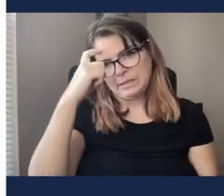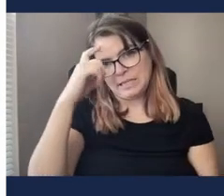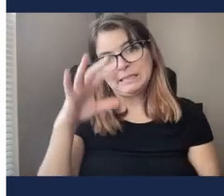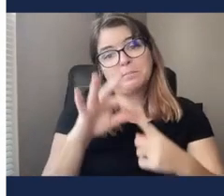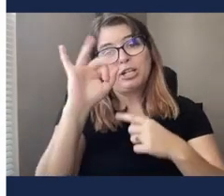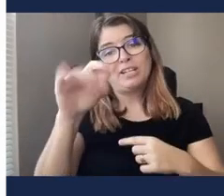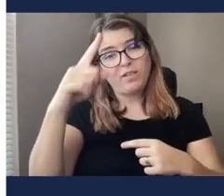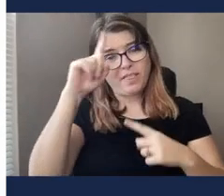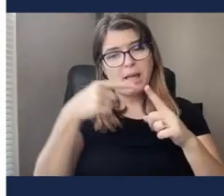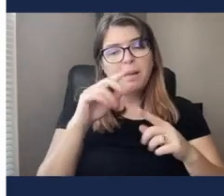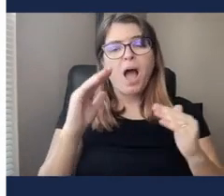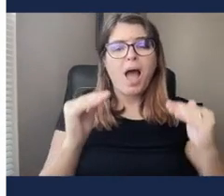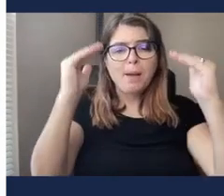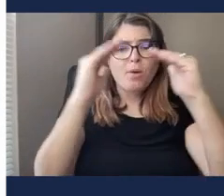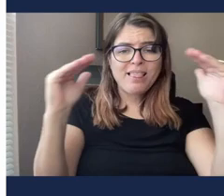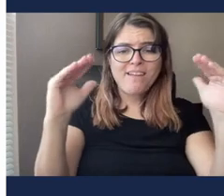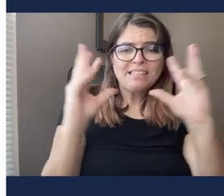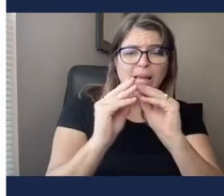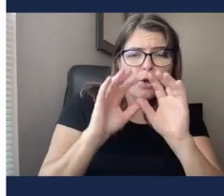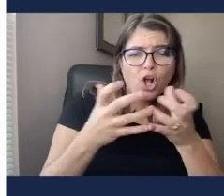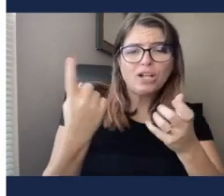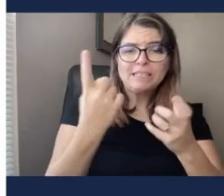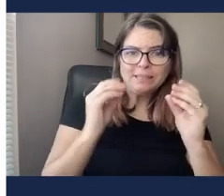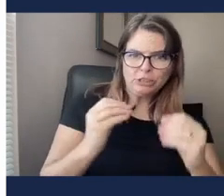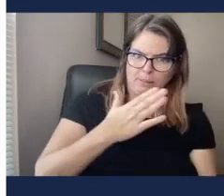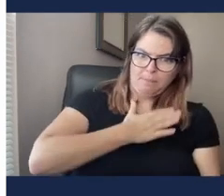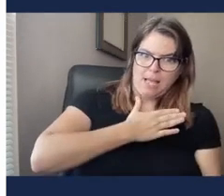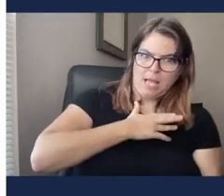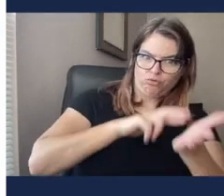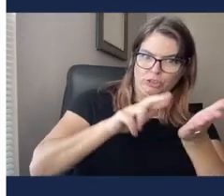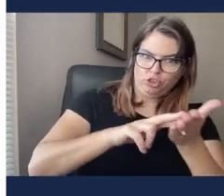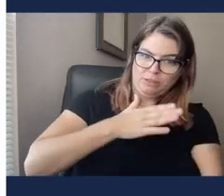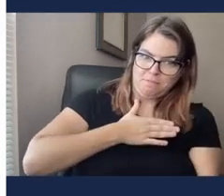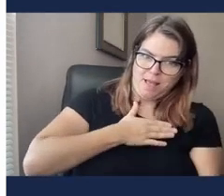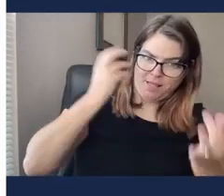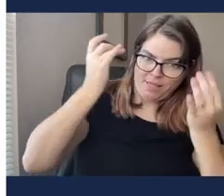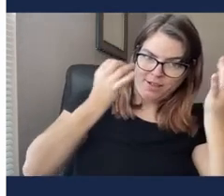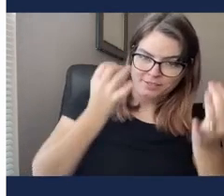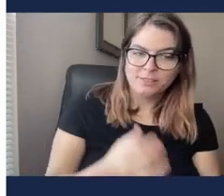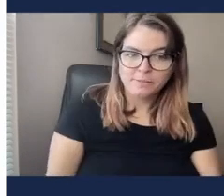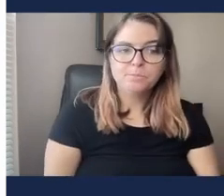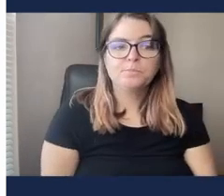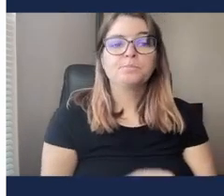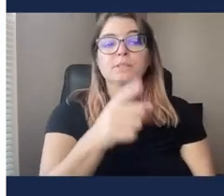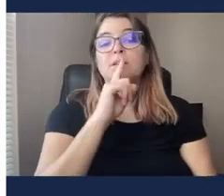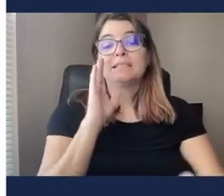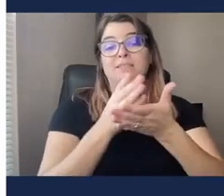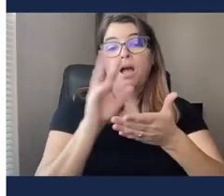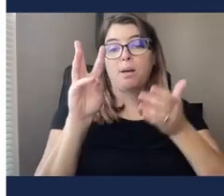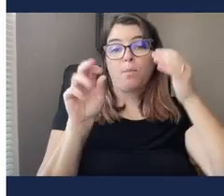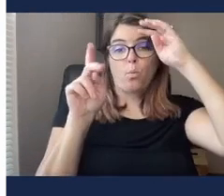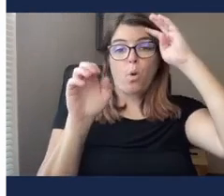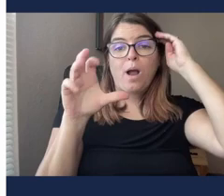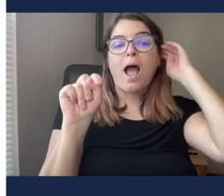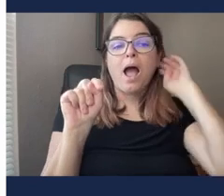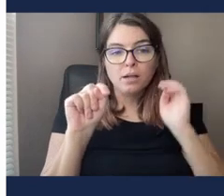level seminar where someone is teaching about their own research or their own writing. The Stop Woke Act does include some mandatory Black